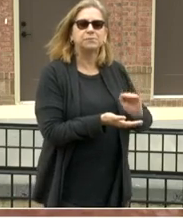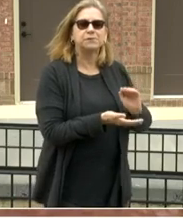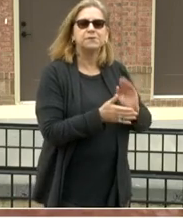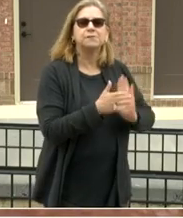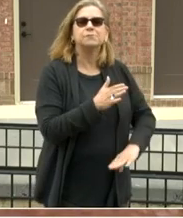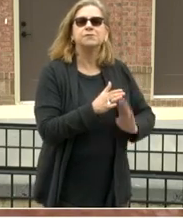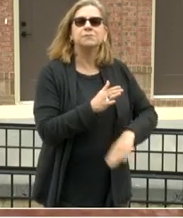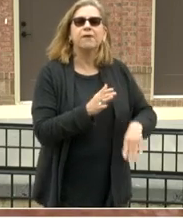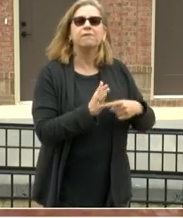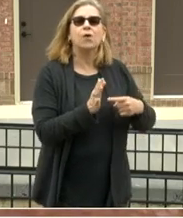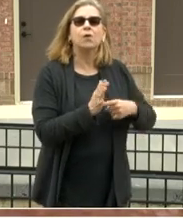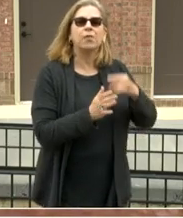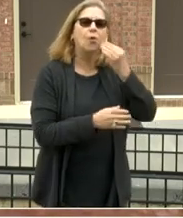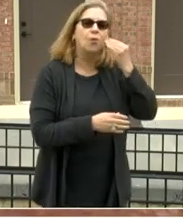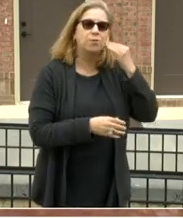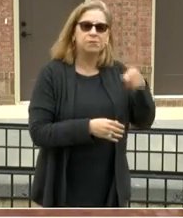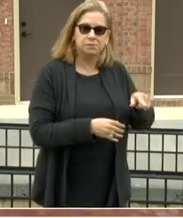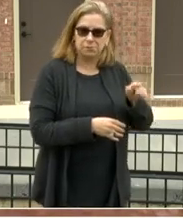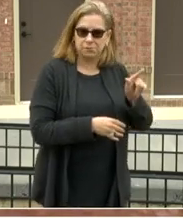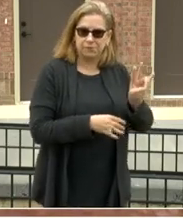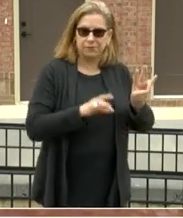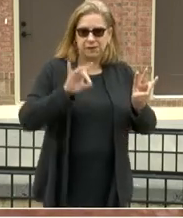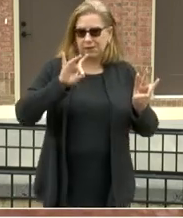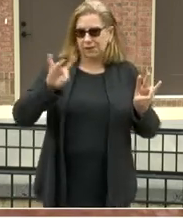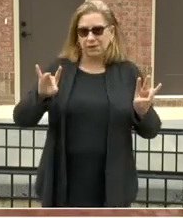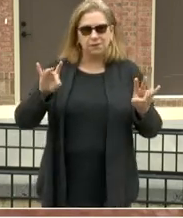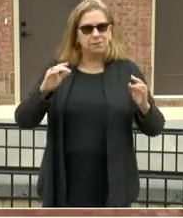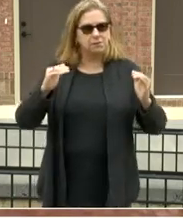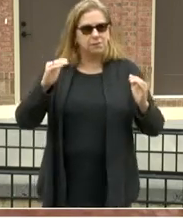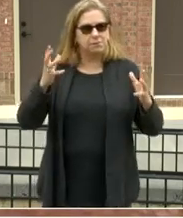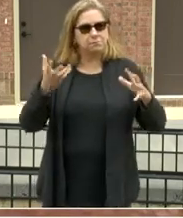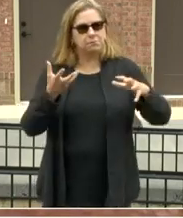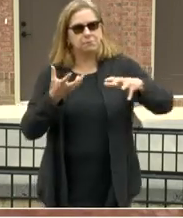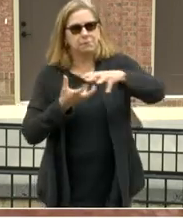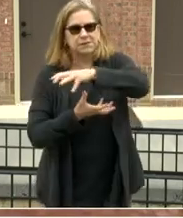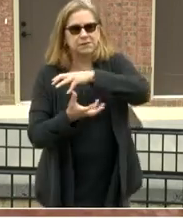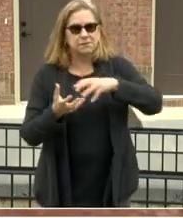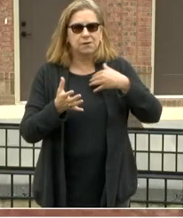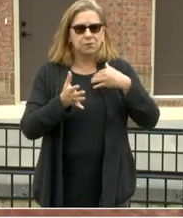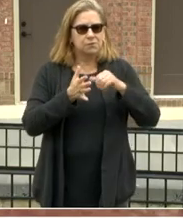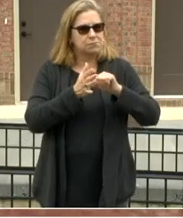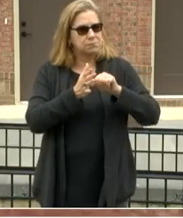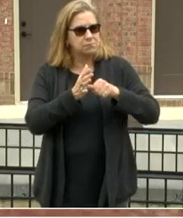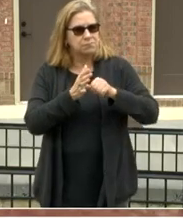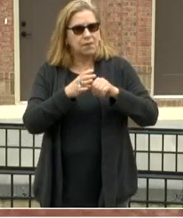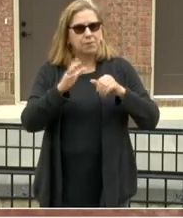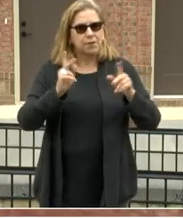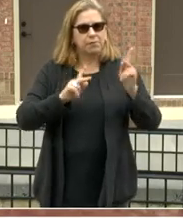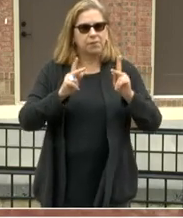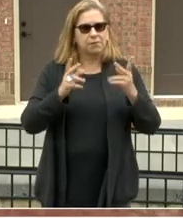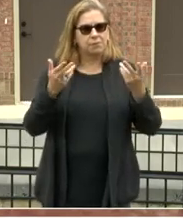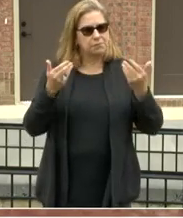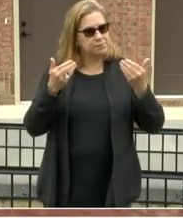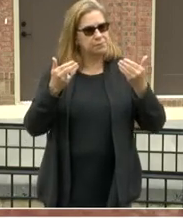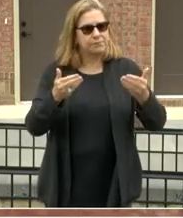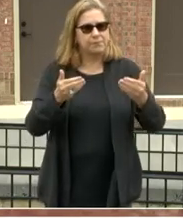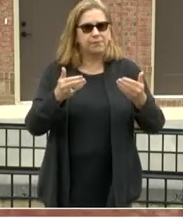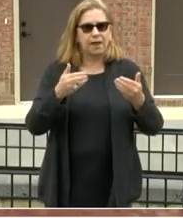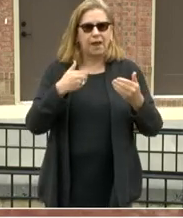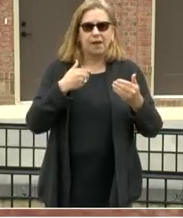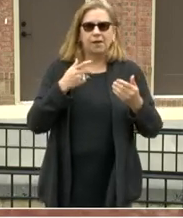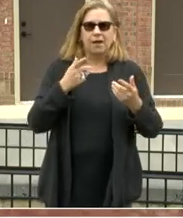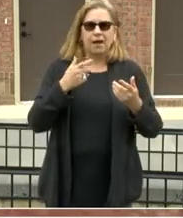lot of emphasis on how people can follow the path that I just told you. First-time homeowners, people